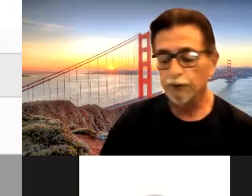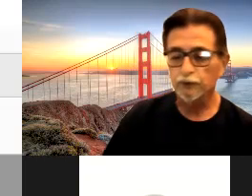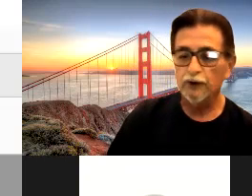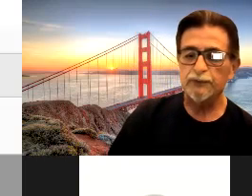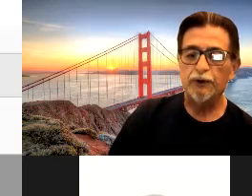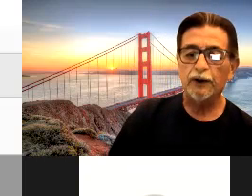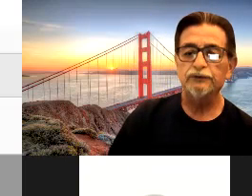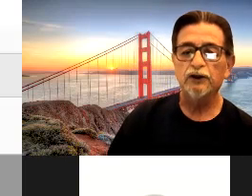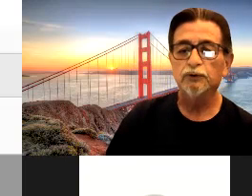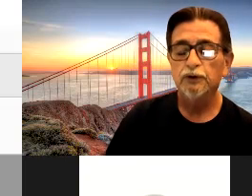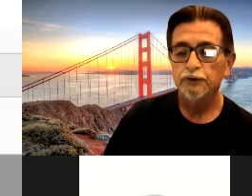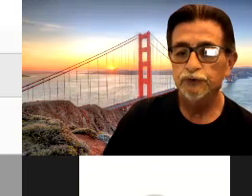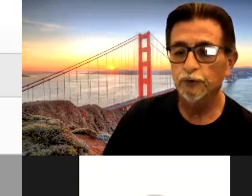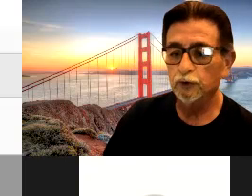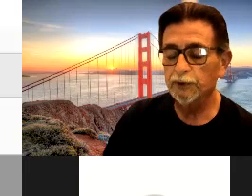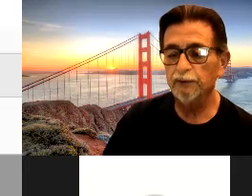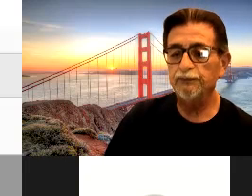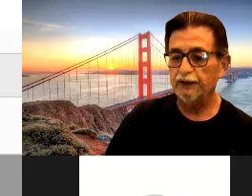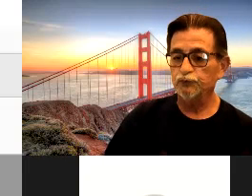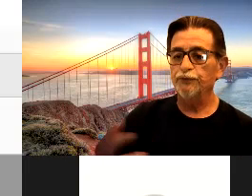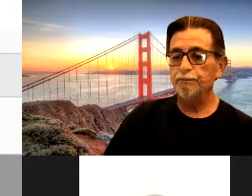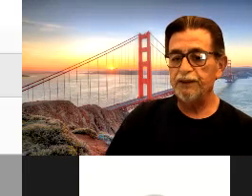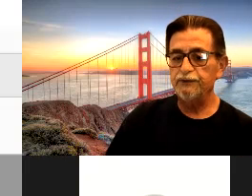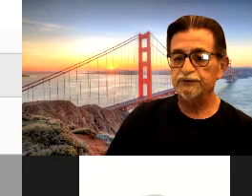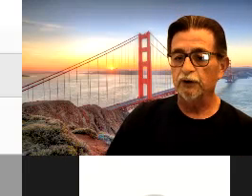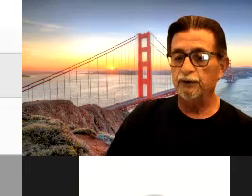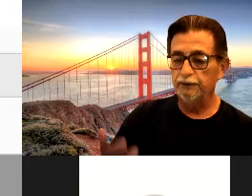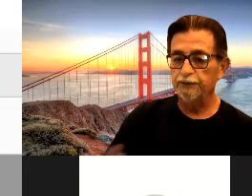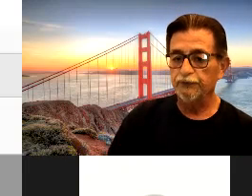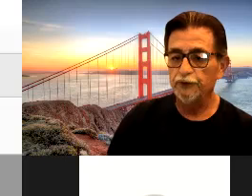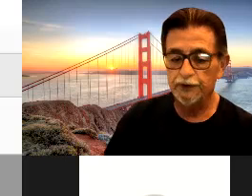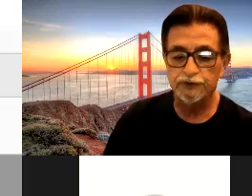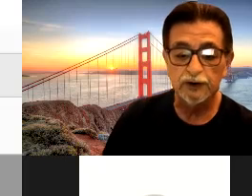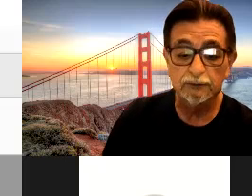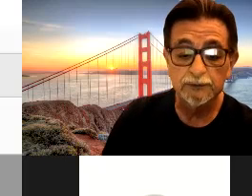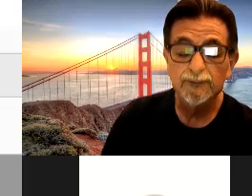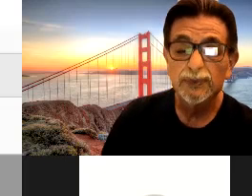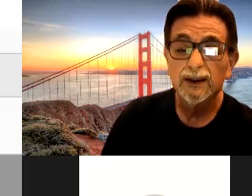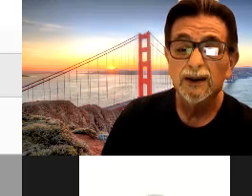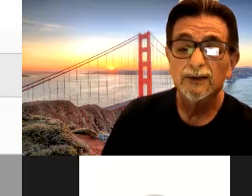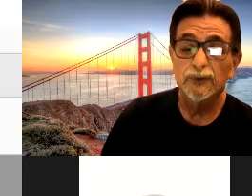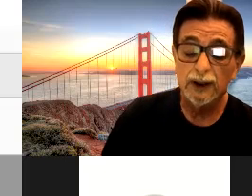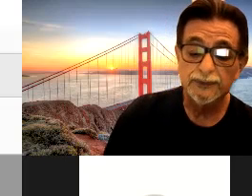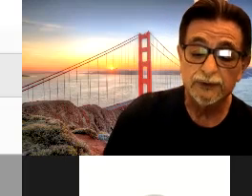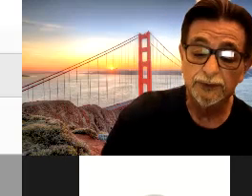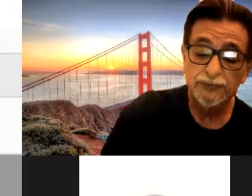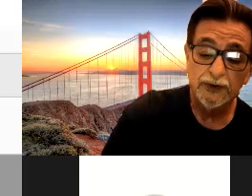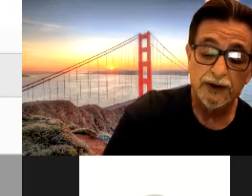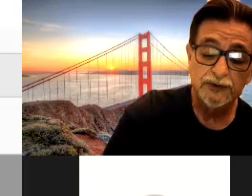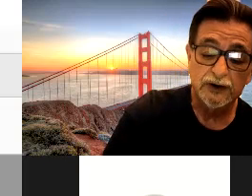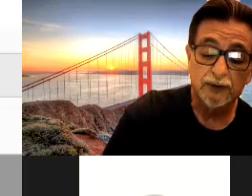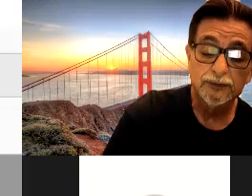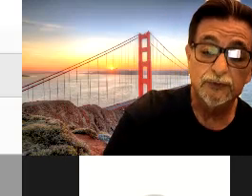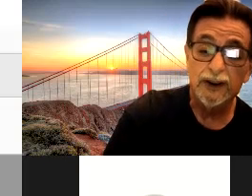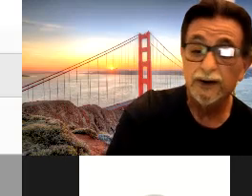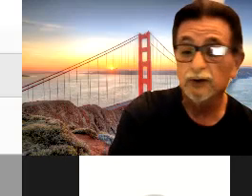keep going across the periodic table to aluminum. That's where the P's start in the 3rd energy level. 3, I'm still in the 3rd